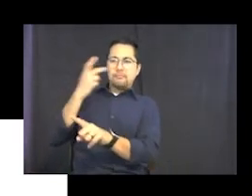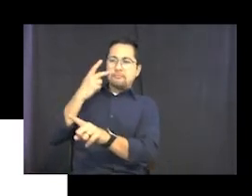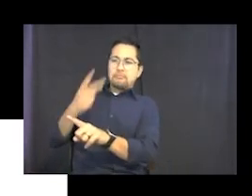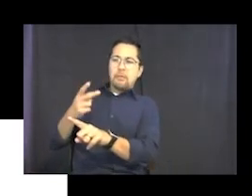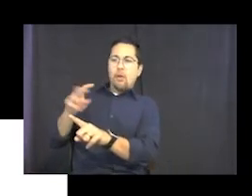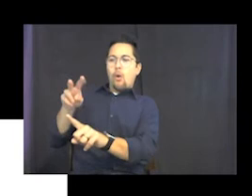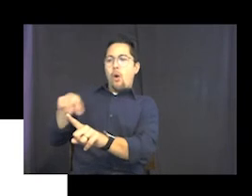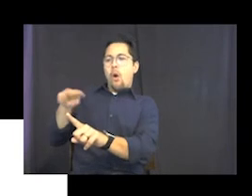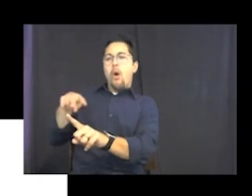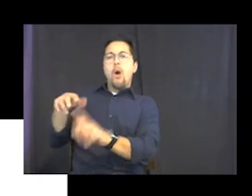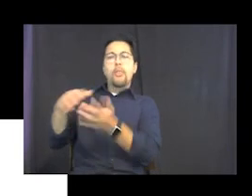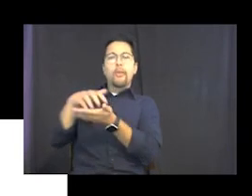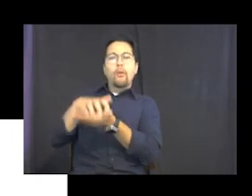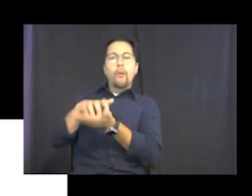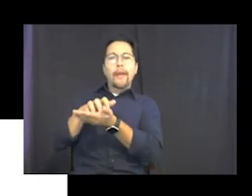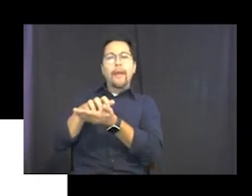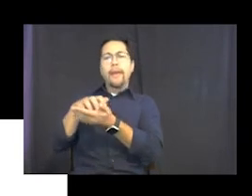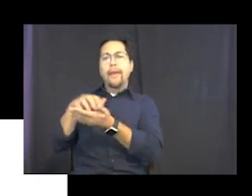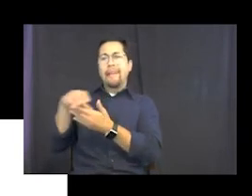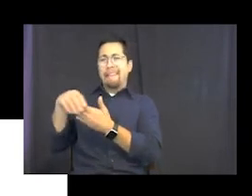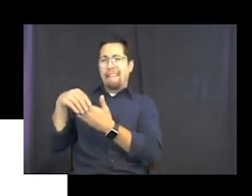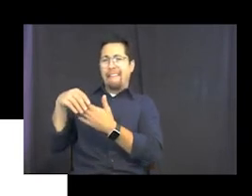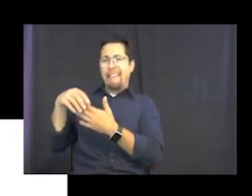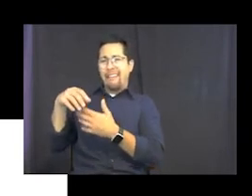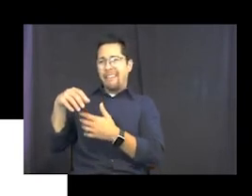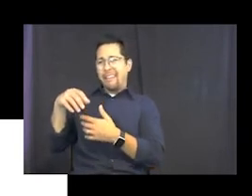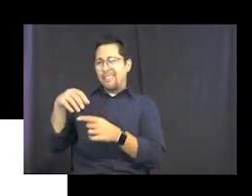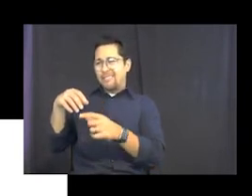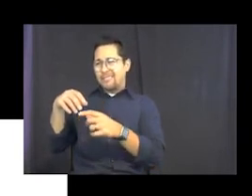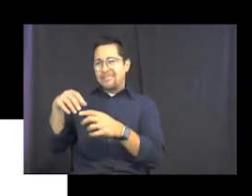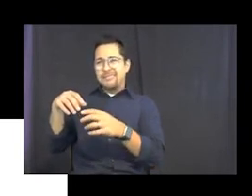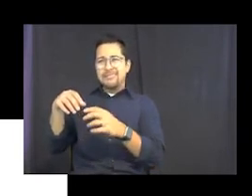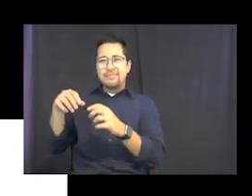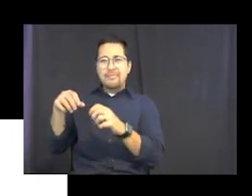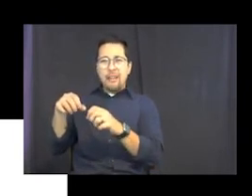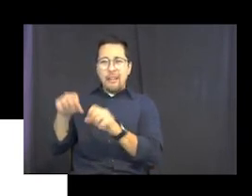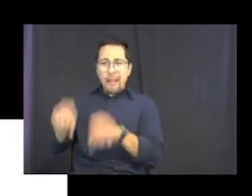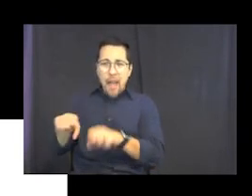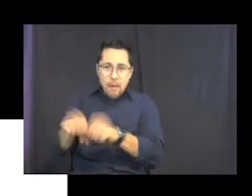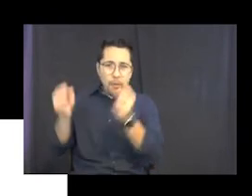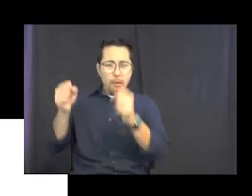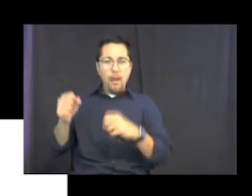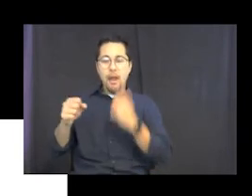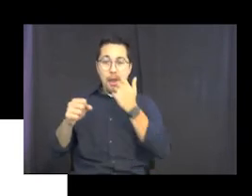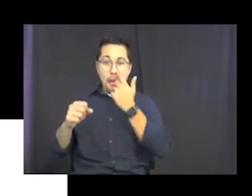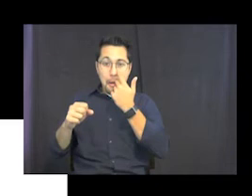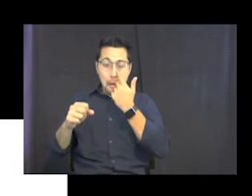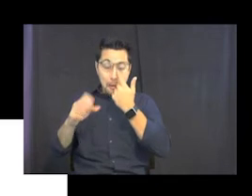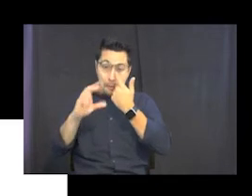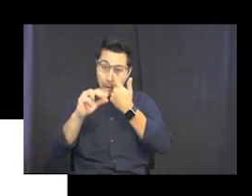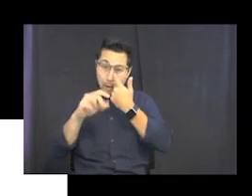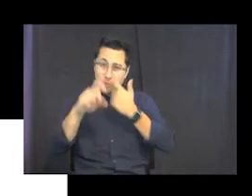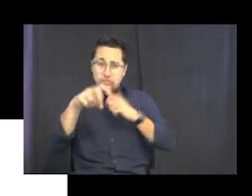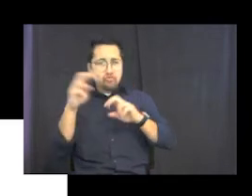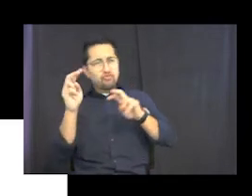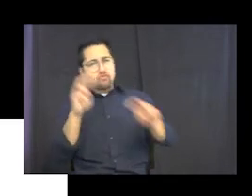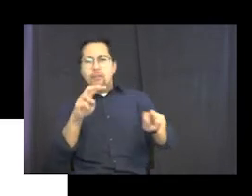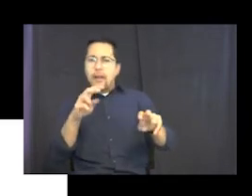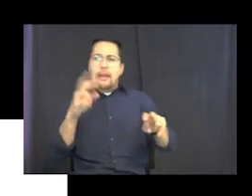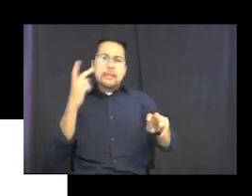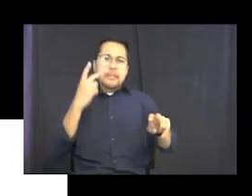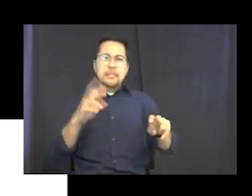fragile, and patients, and see them as clients, friends,